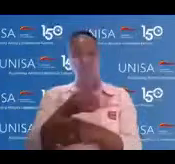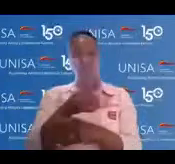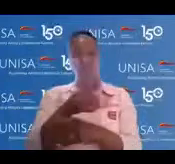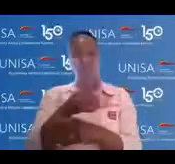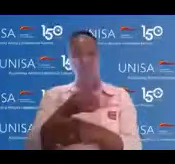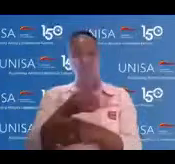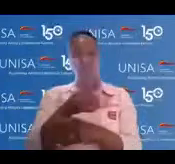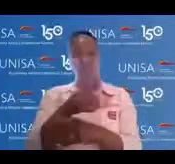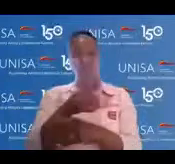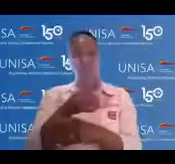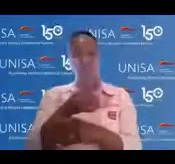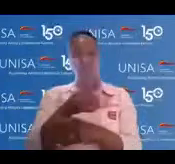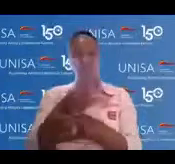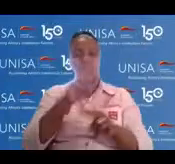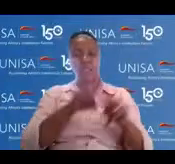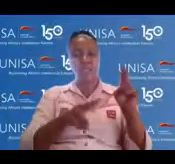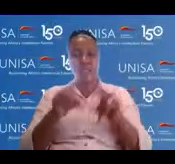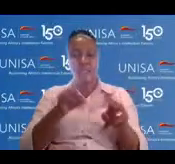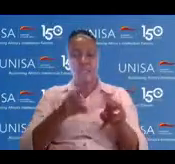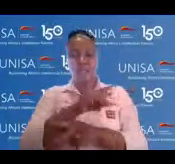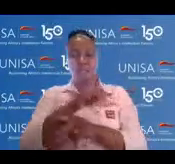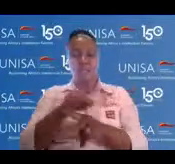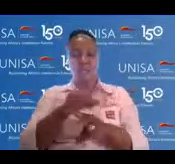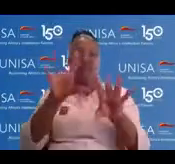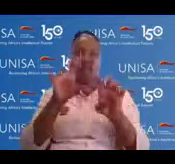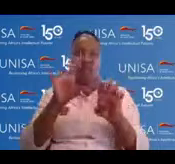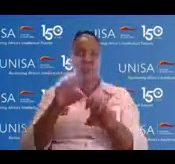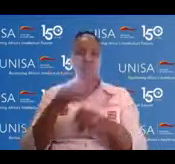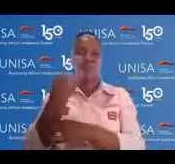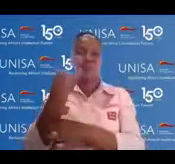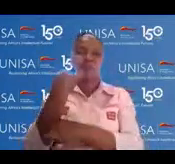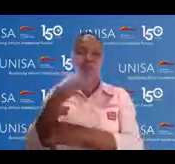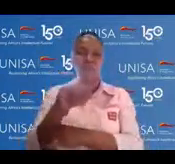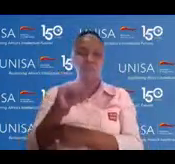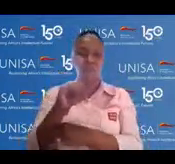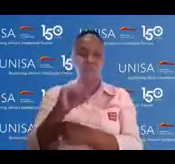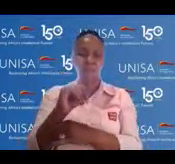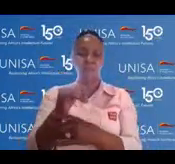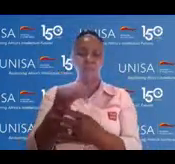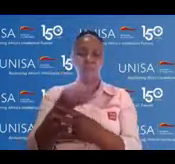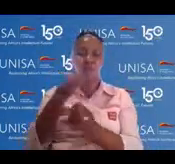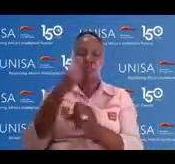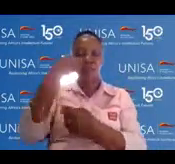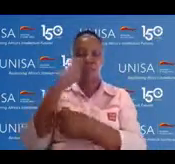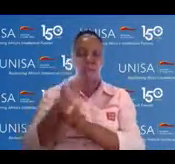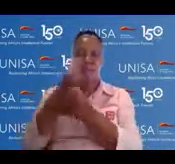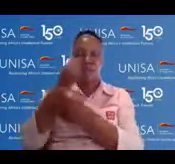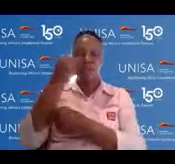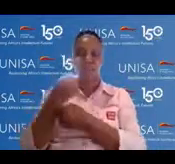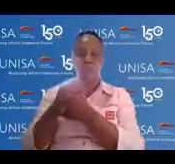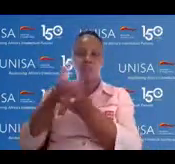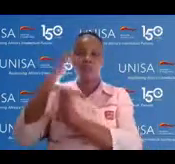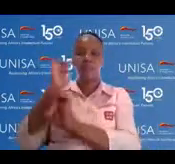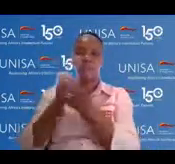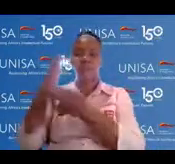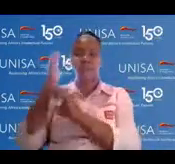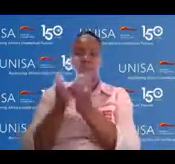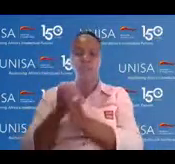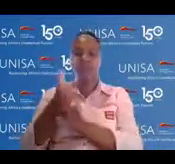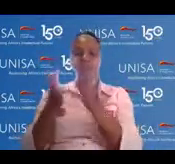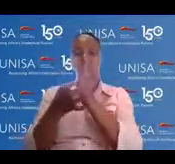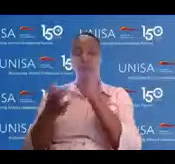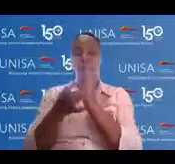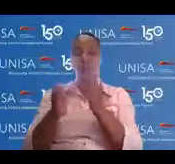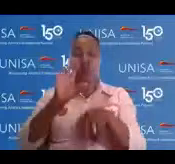checked for this exam, it's still only the College of Science, Engineering, Technology that will be using it. So if you're doing computer science or any